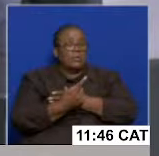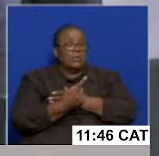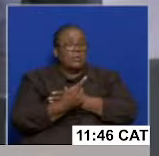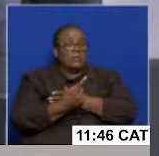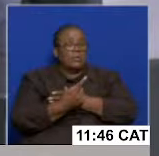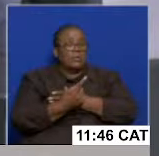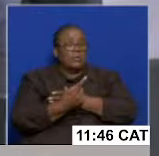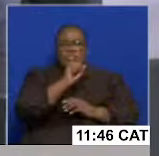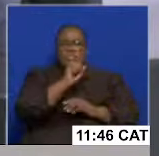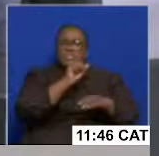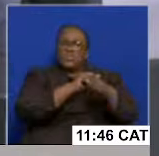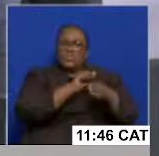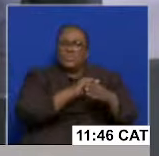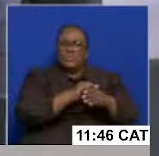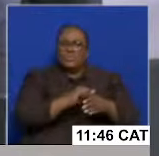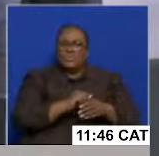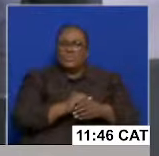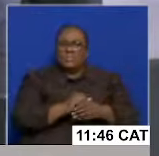Through the